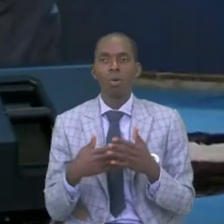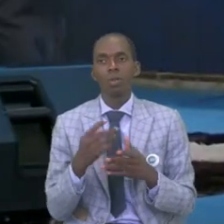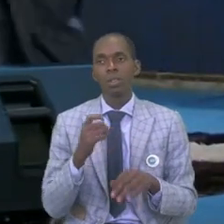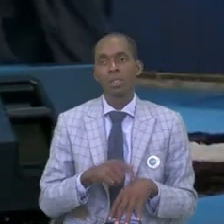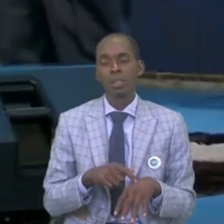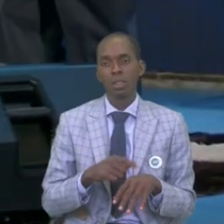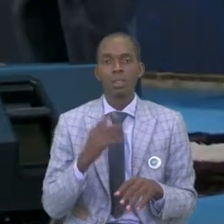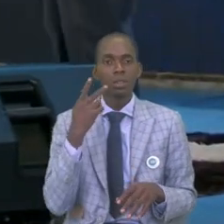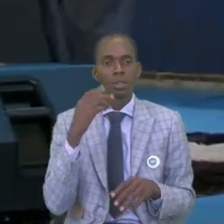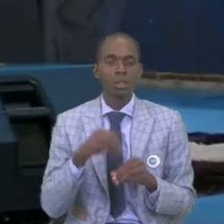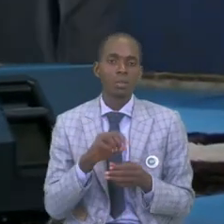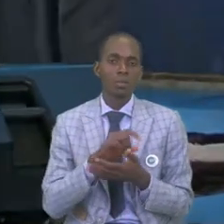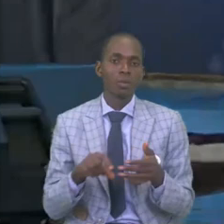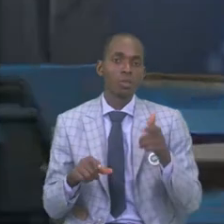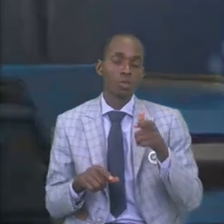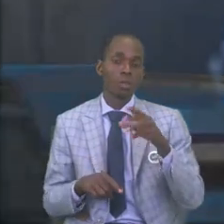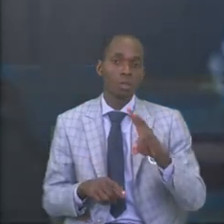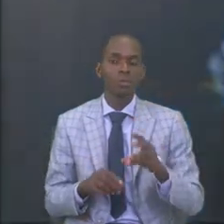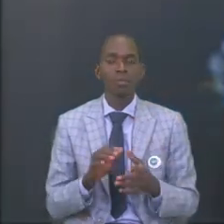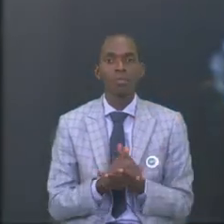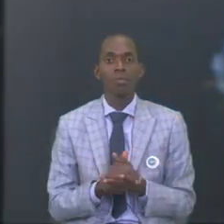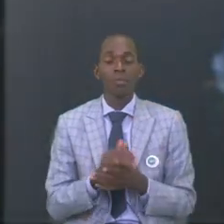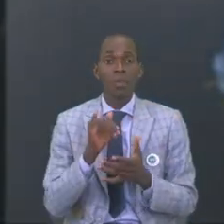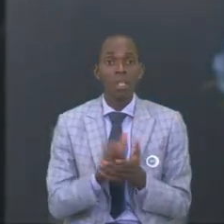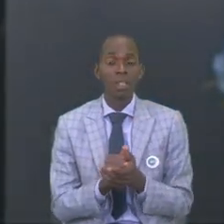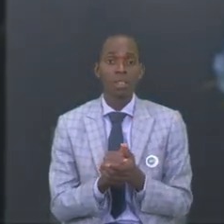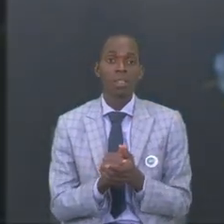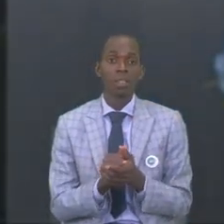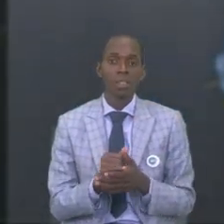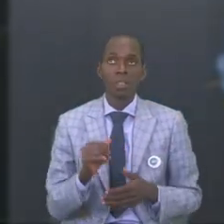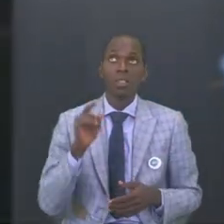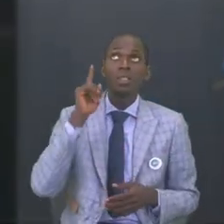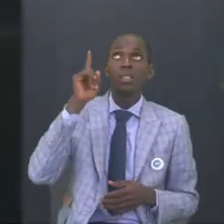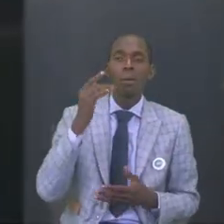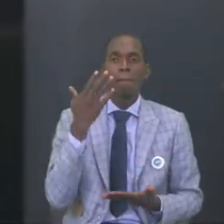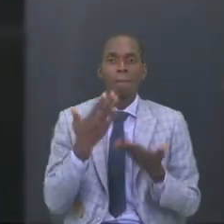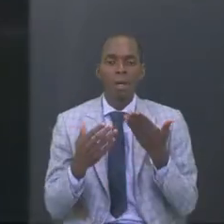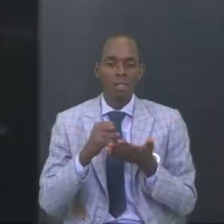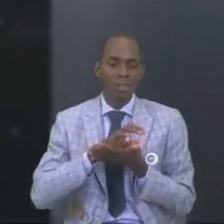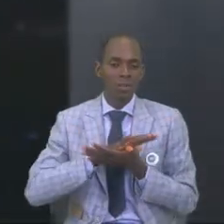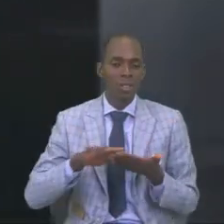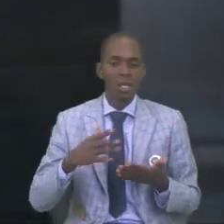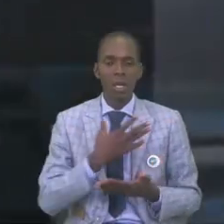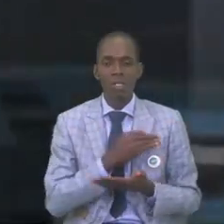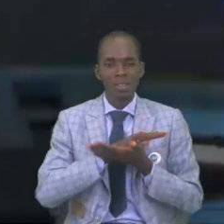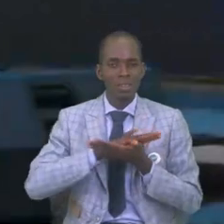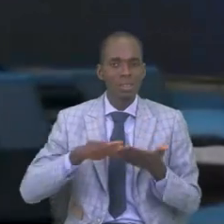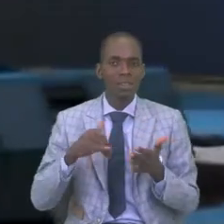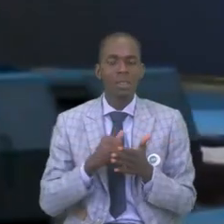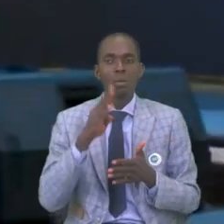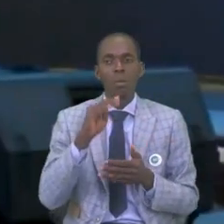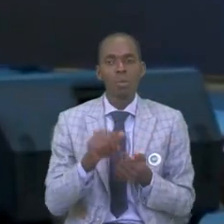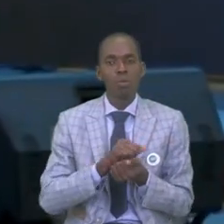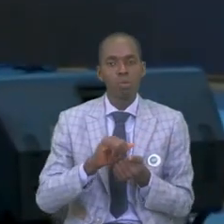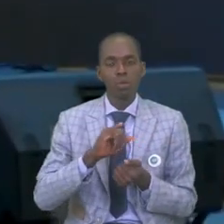verse 26, it says that he might sanctify and cleanse it with the washing of water by